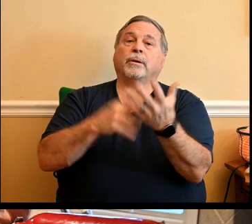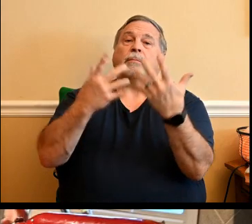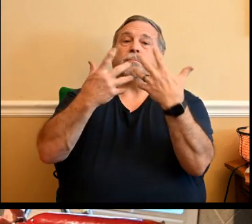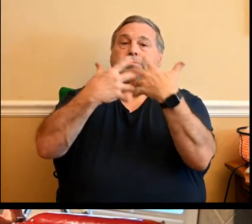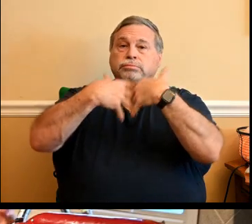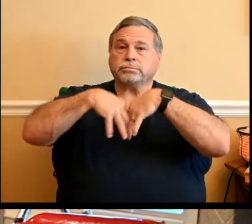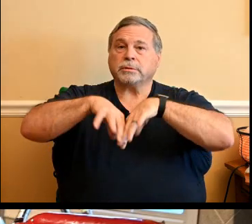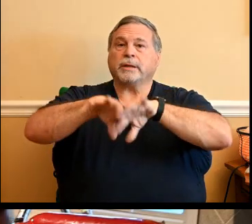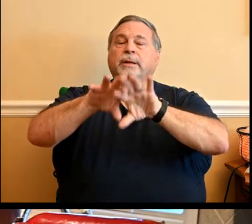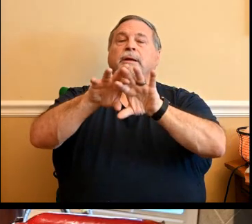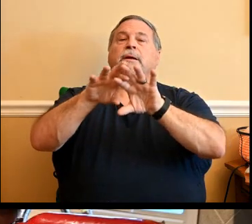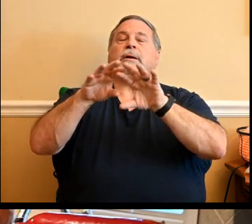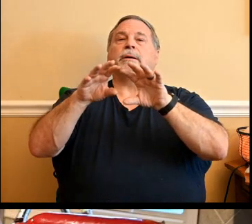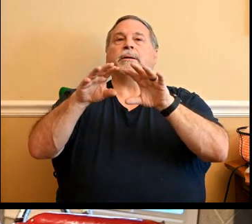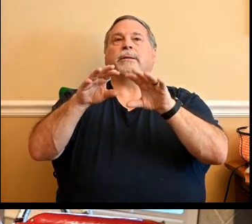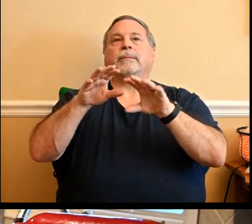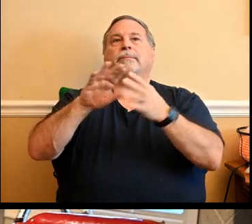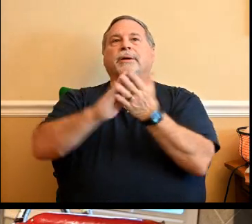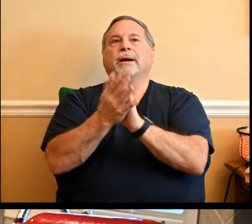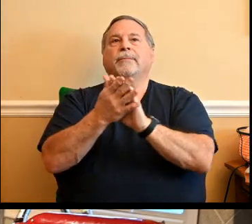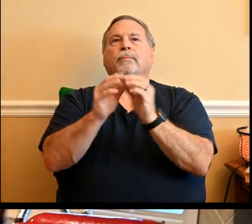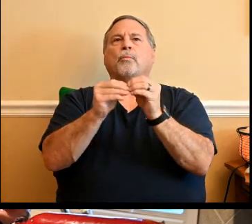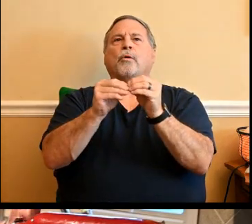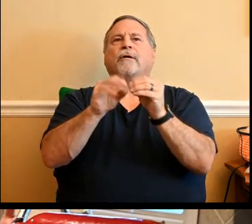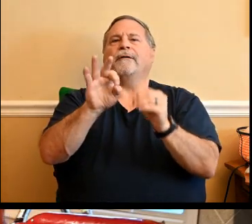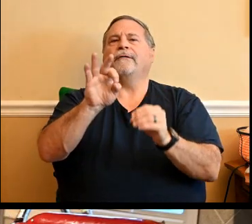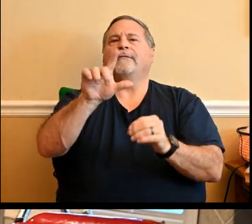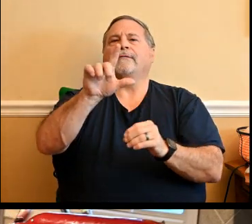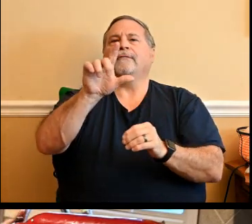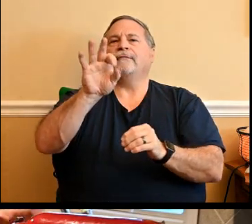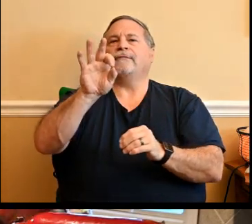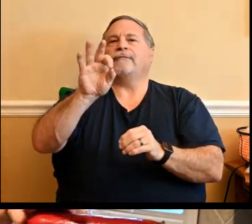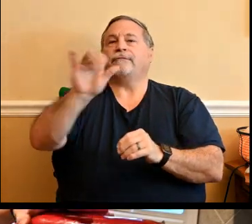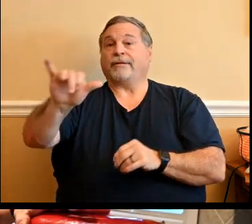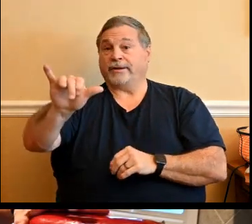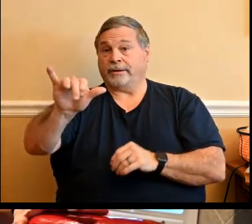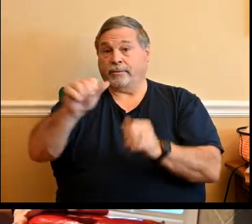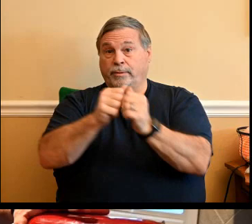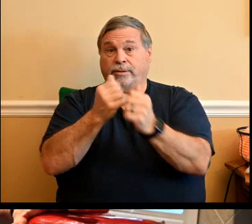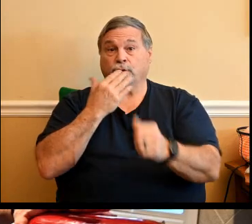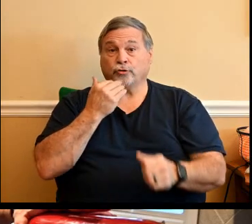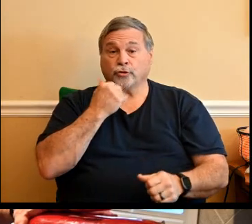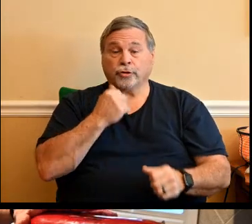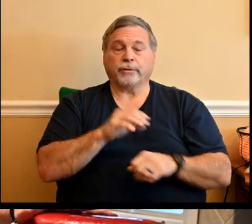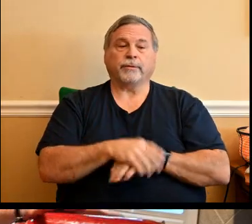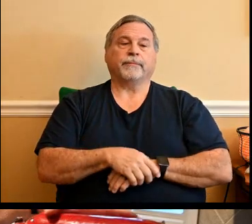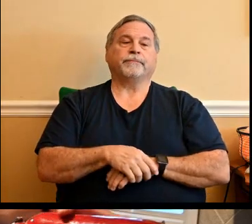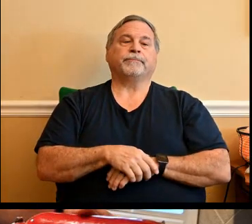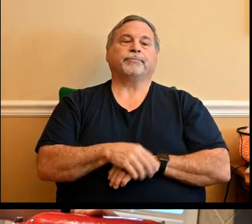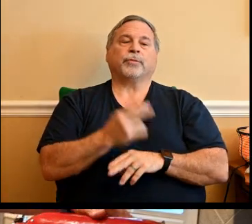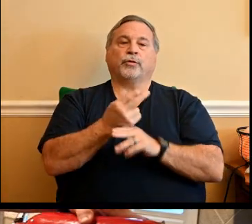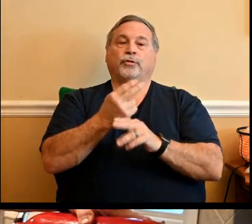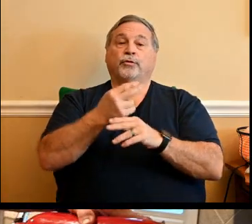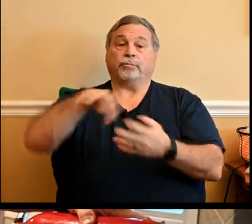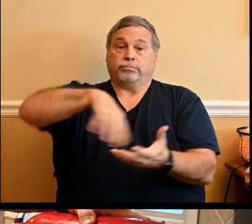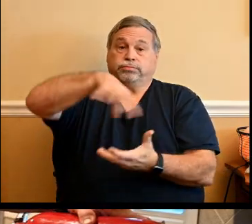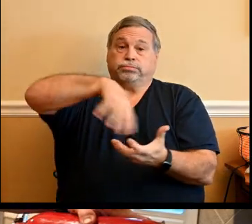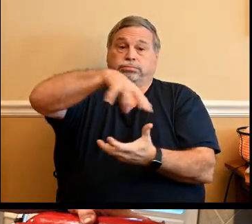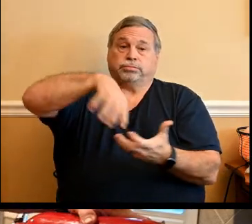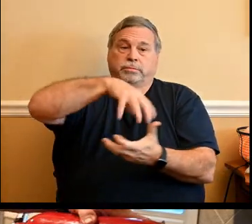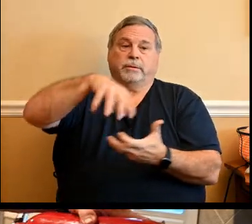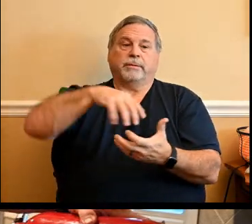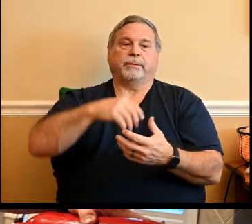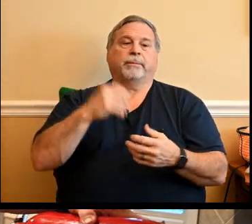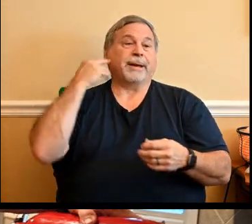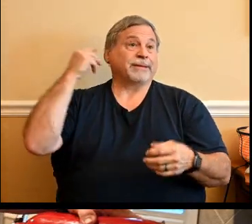you're blending it, you're making it become fluffier, is what you're doing with the sugar. So you take your stand mixer, you put it in here,